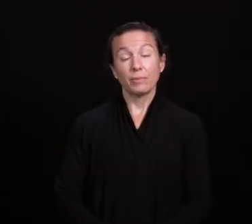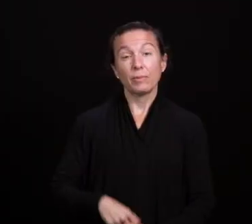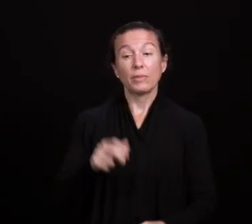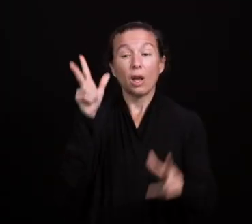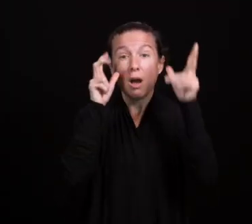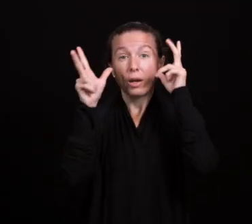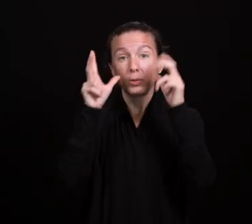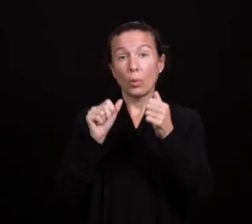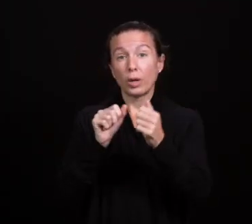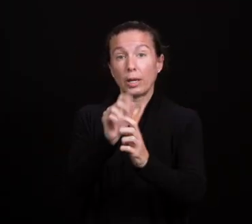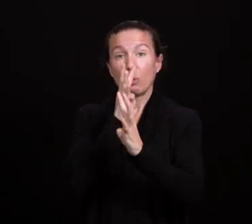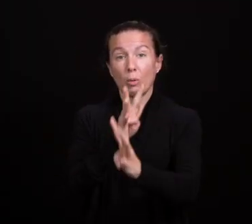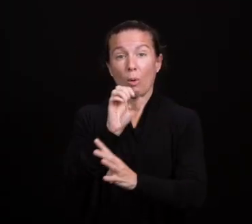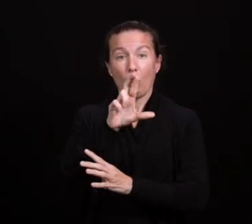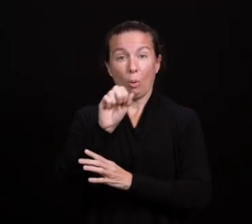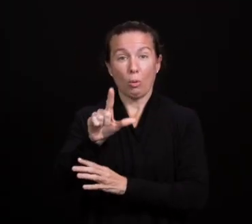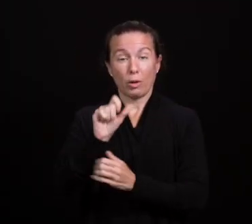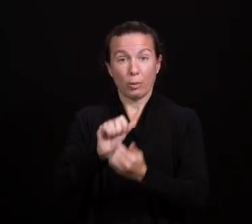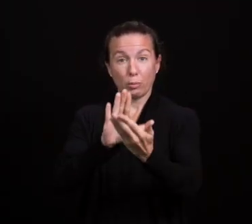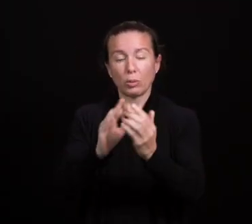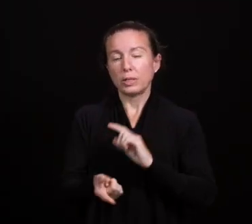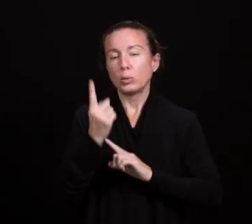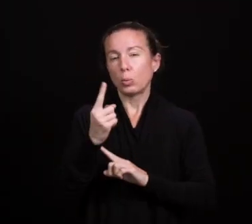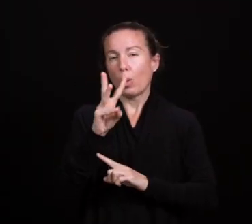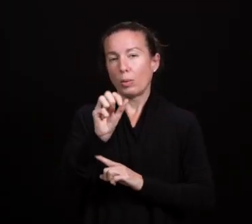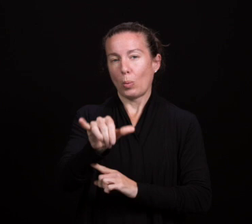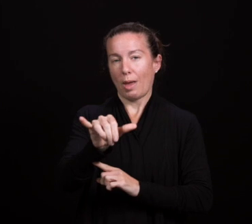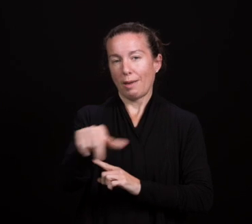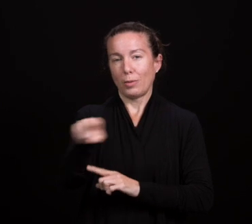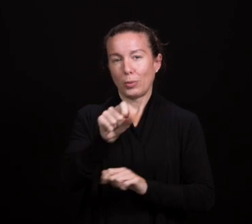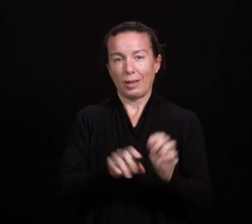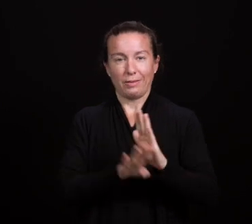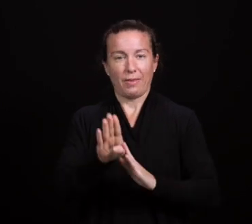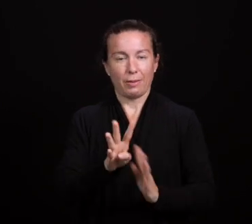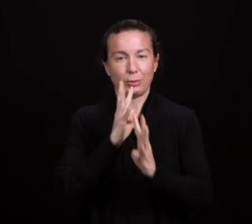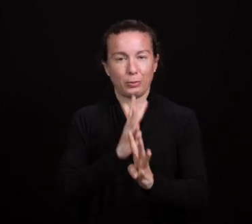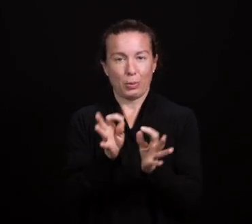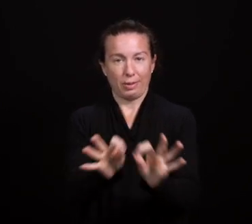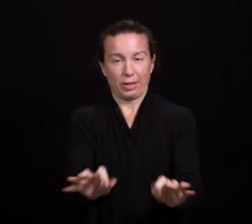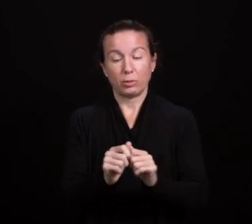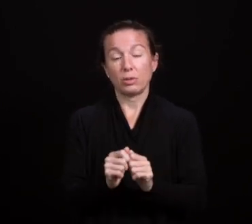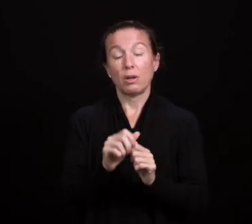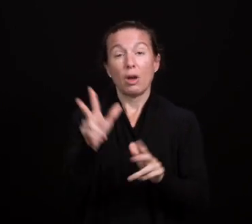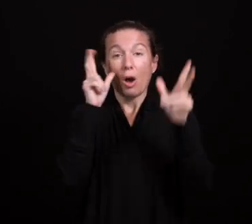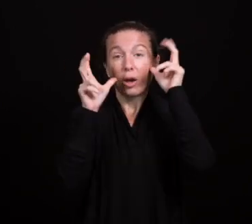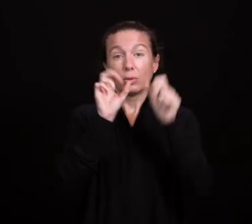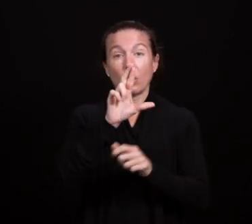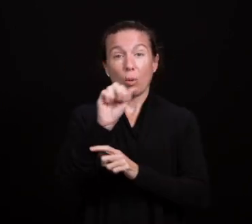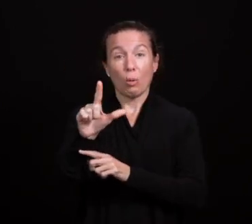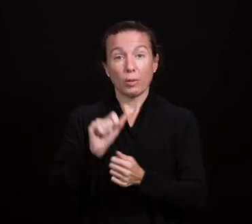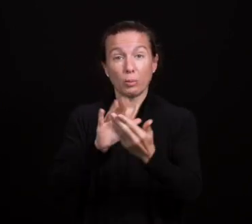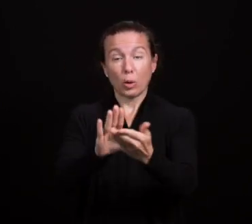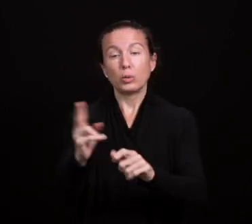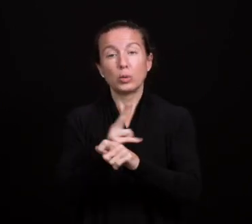The auditory oral approach is one path to developing listening and spoken language. The goal of the auditory oral approach is to use